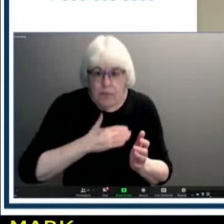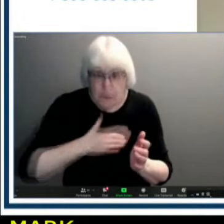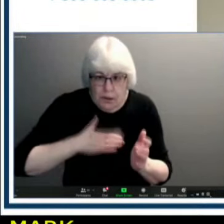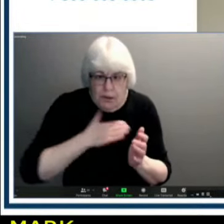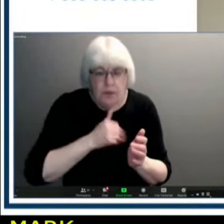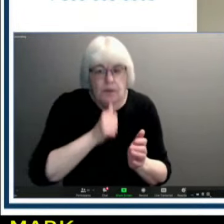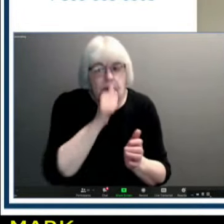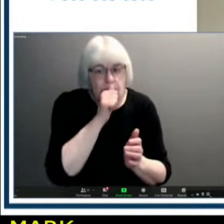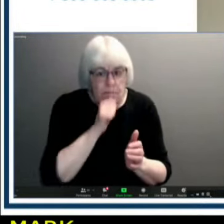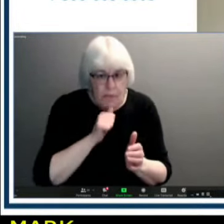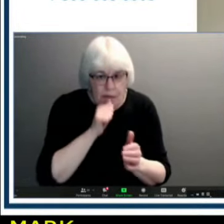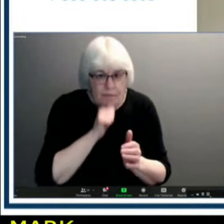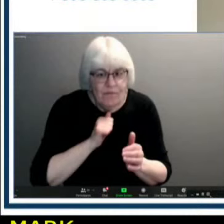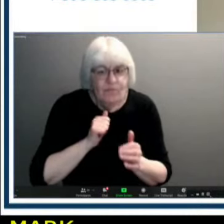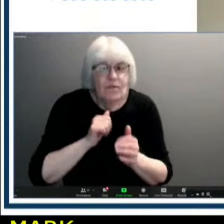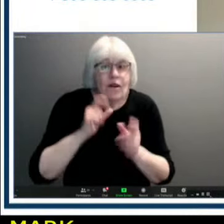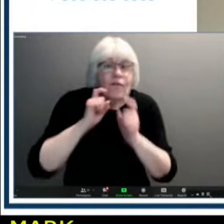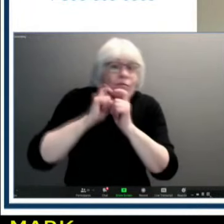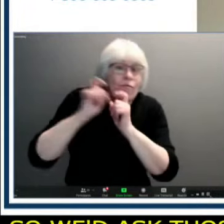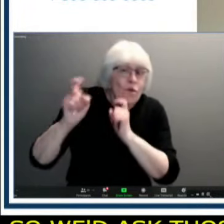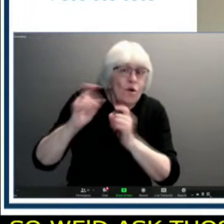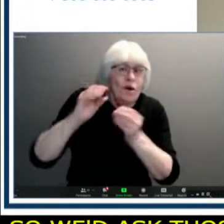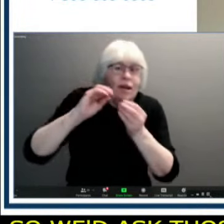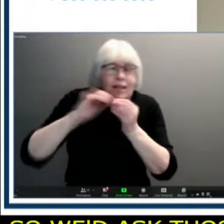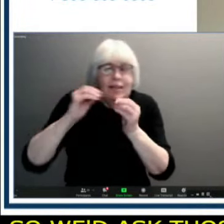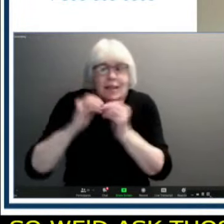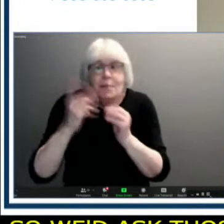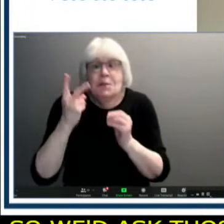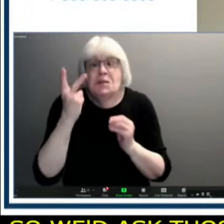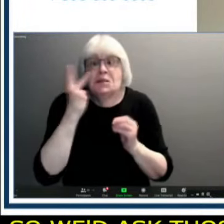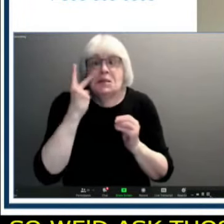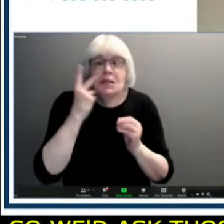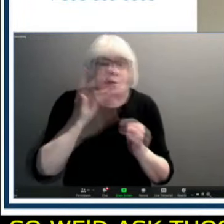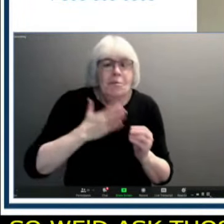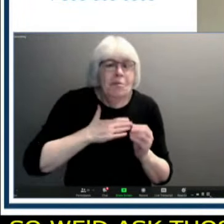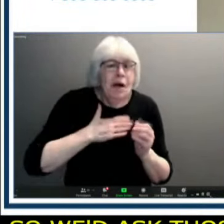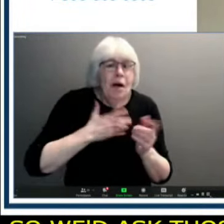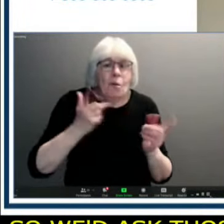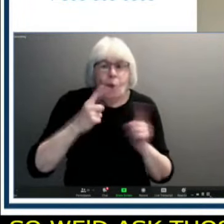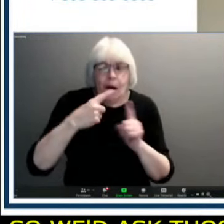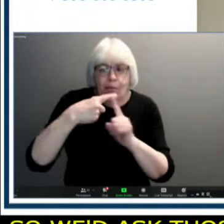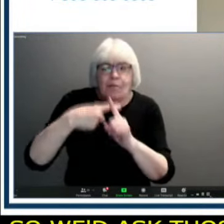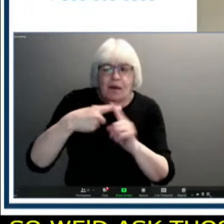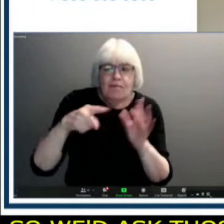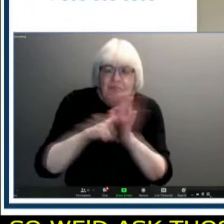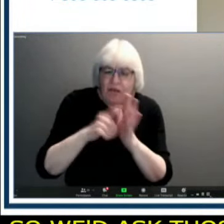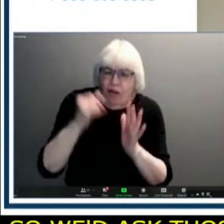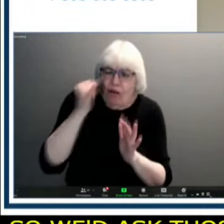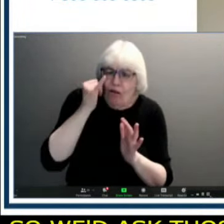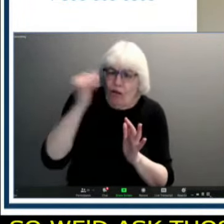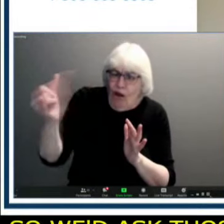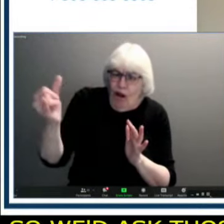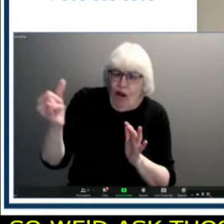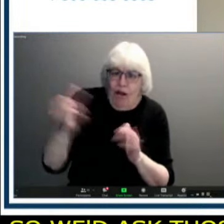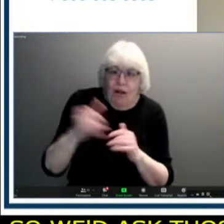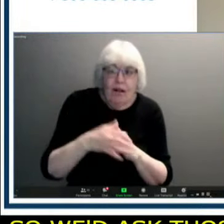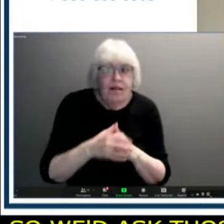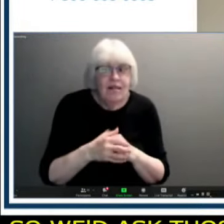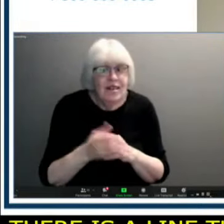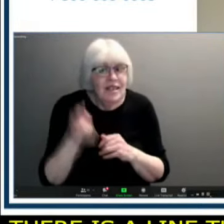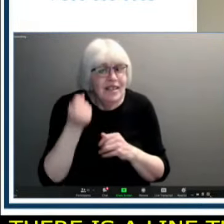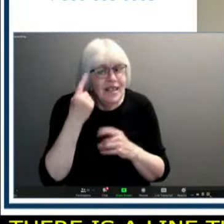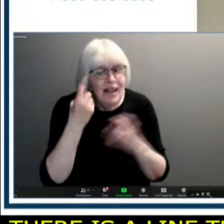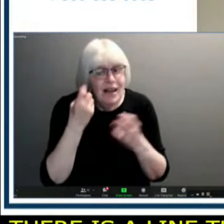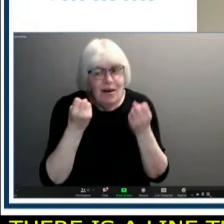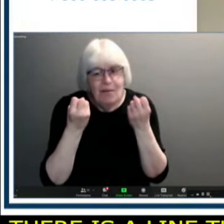try to get help getting their test result. But even given the large volume of testing, the fact that we're able to